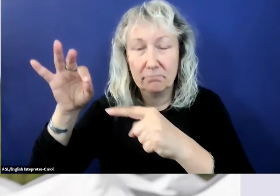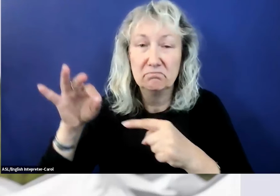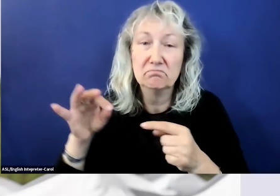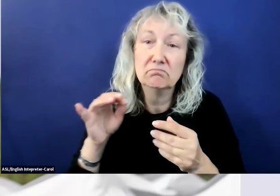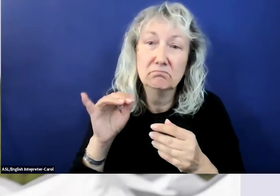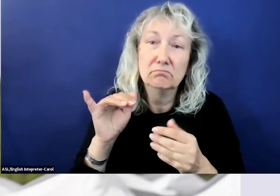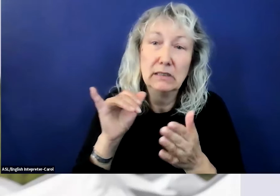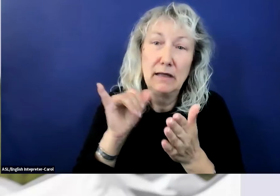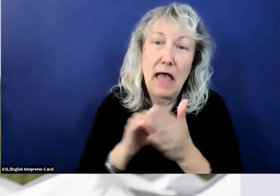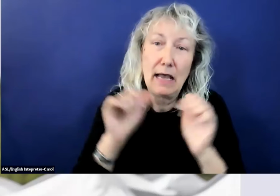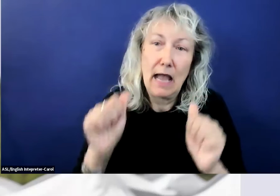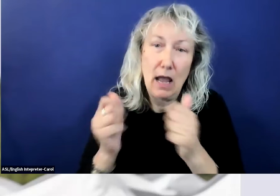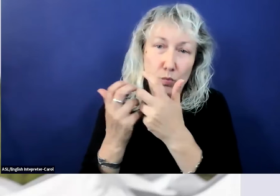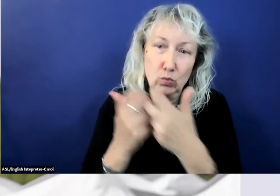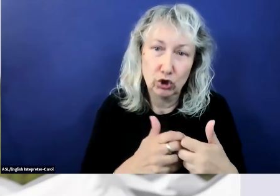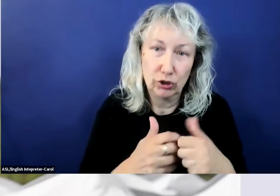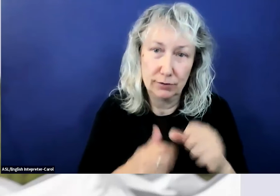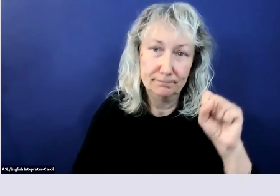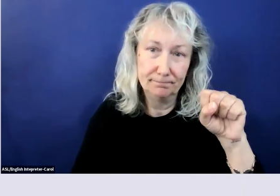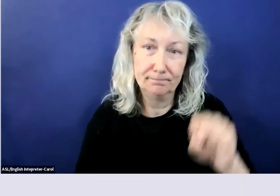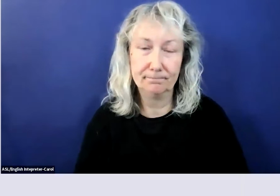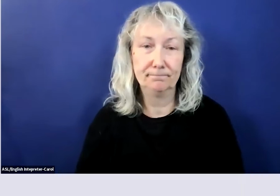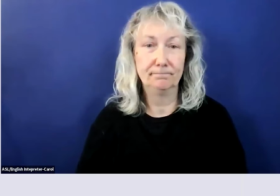feasible. Next slide, please.